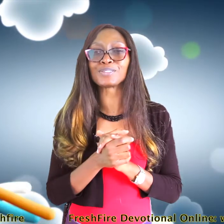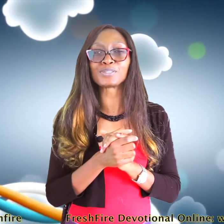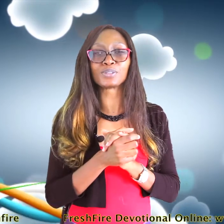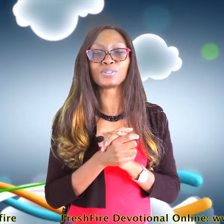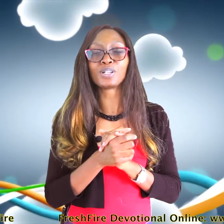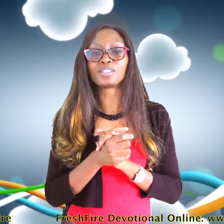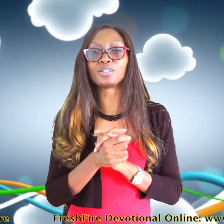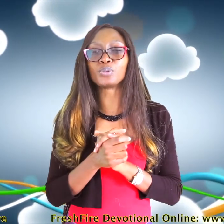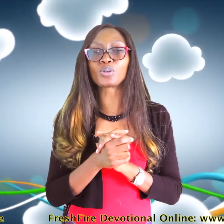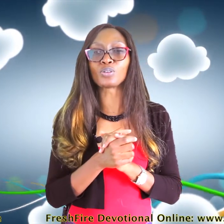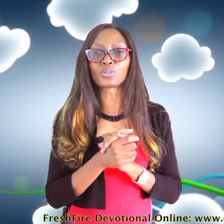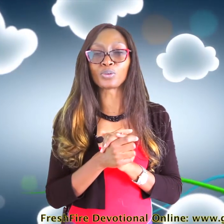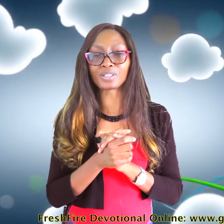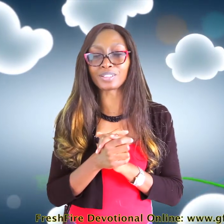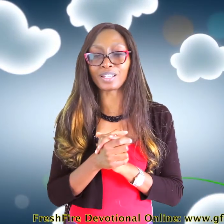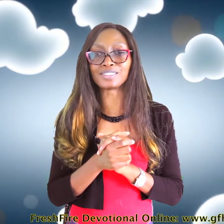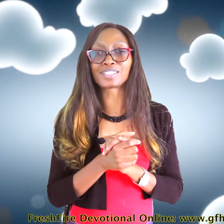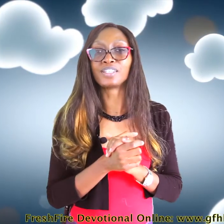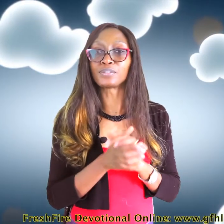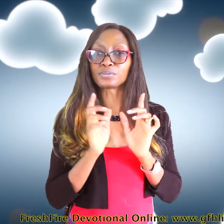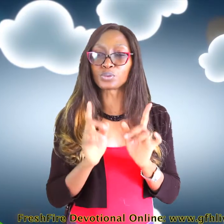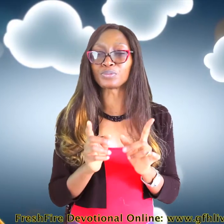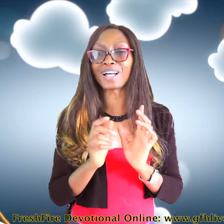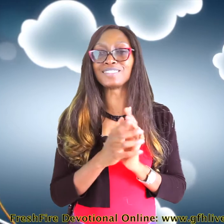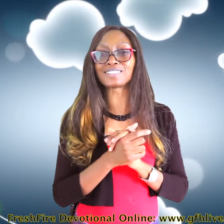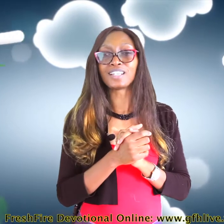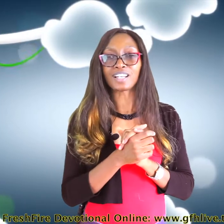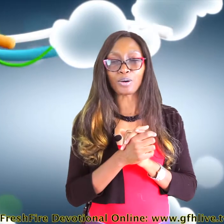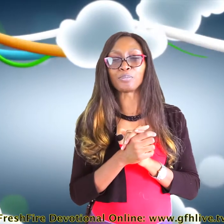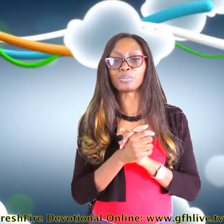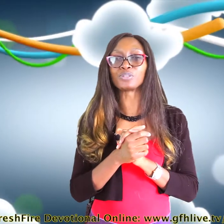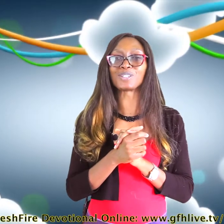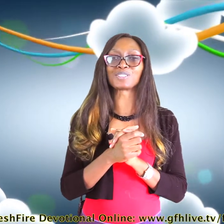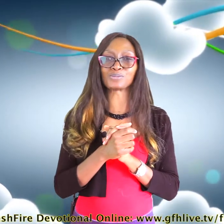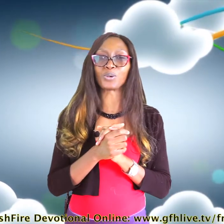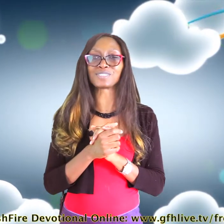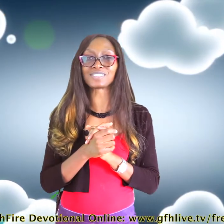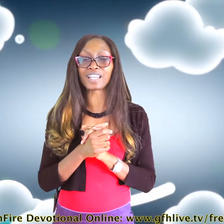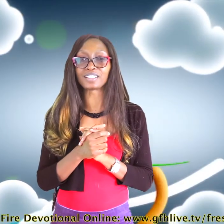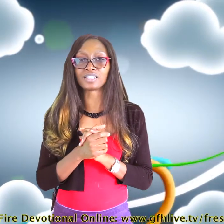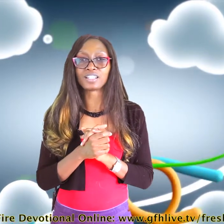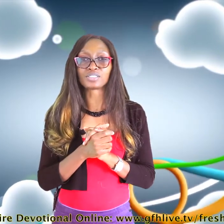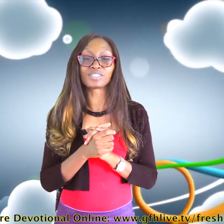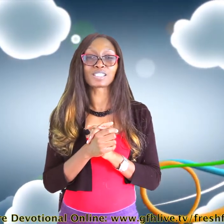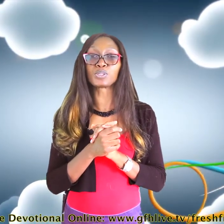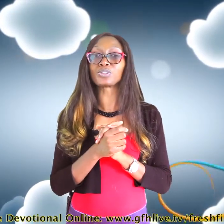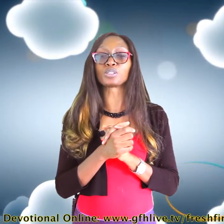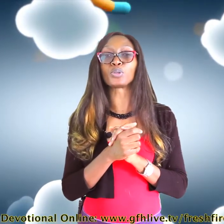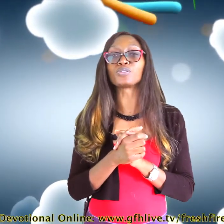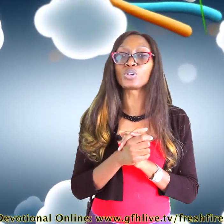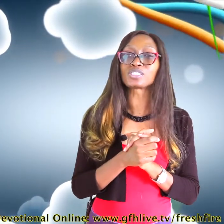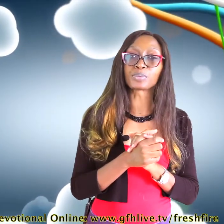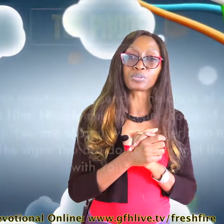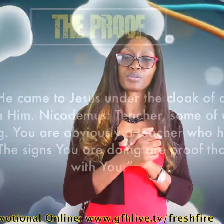deeper into the book of Corinthians to find our memory verse for today. So yes, we know